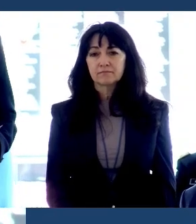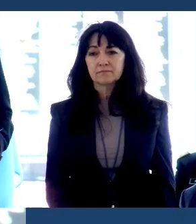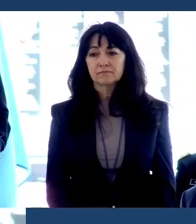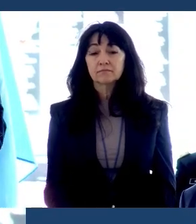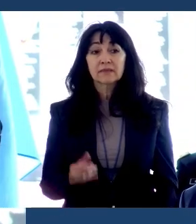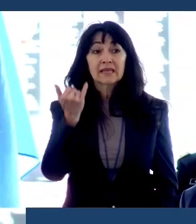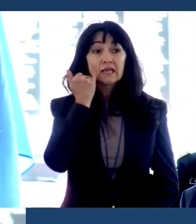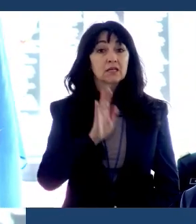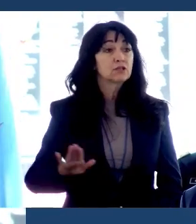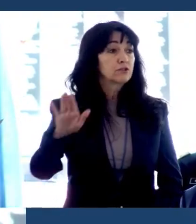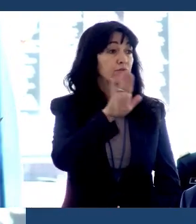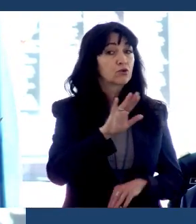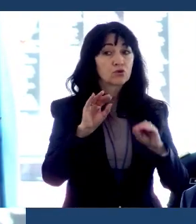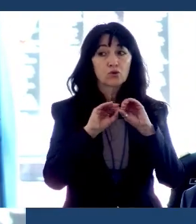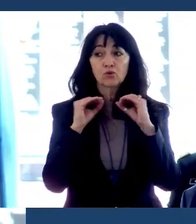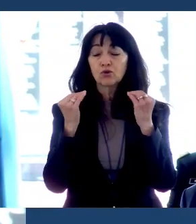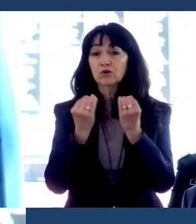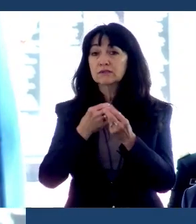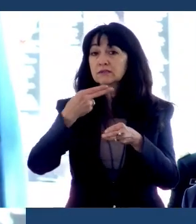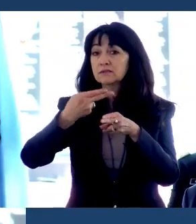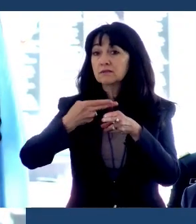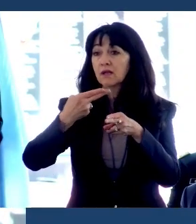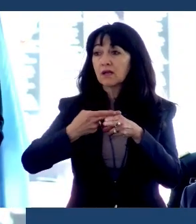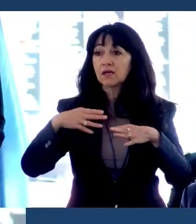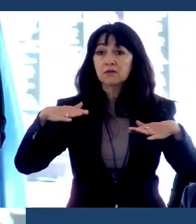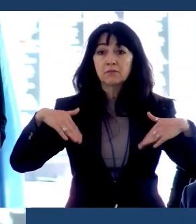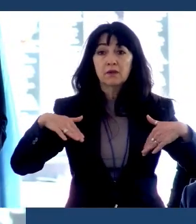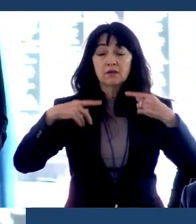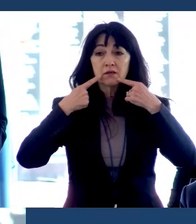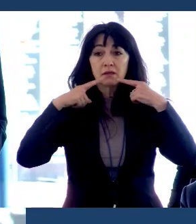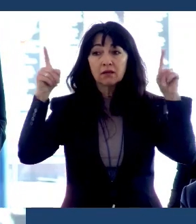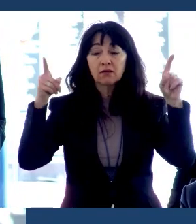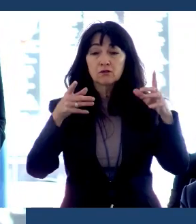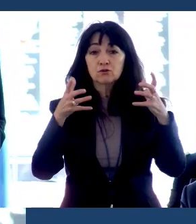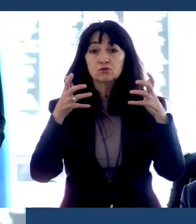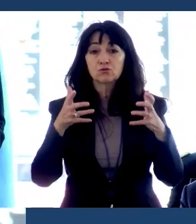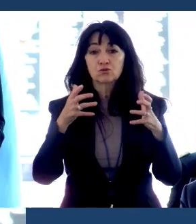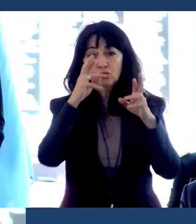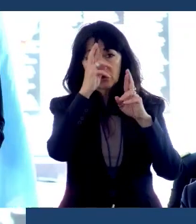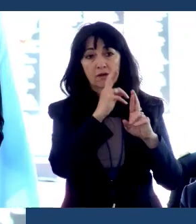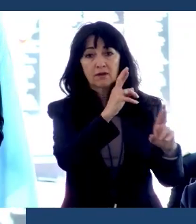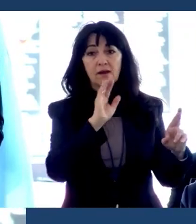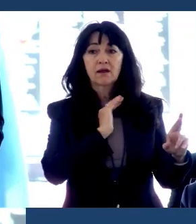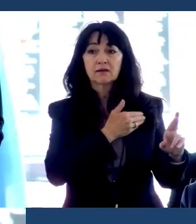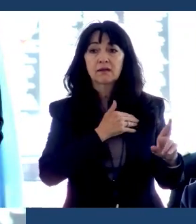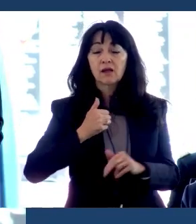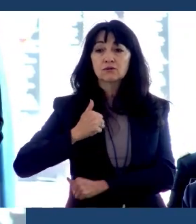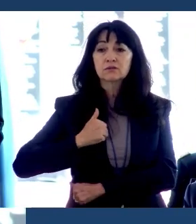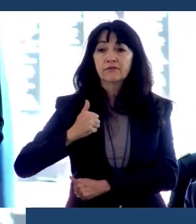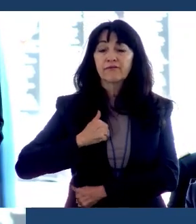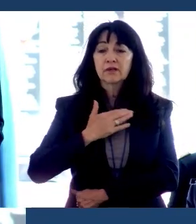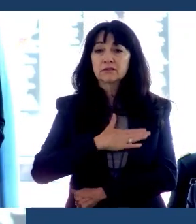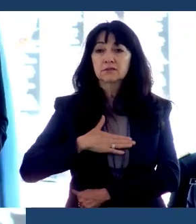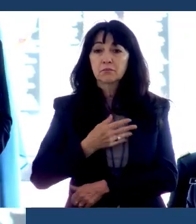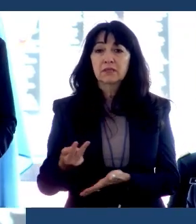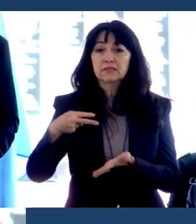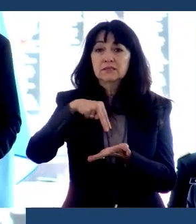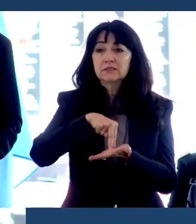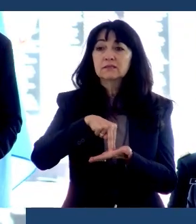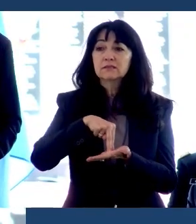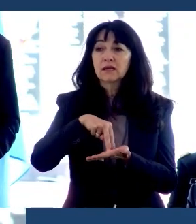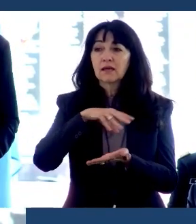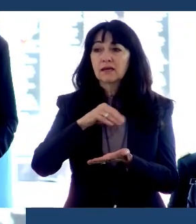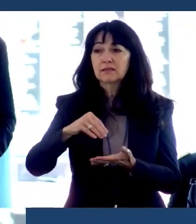If your organization was not called and you wish to honor our veterans, please stand